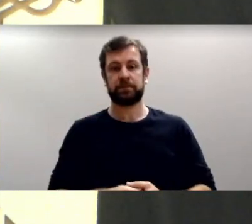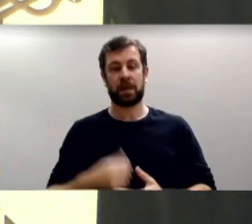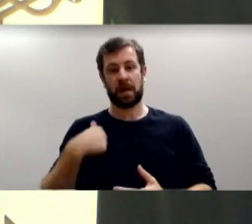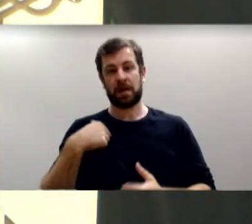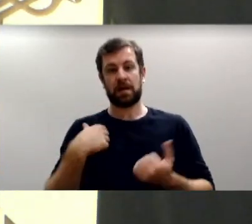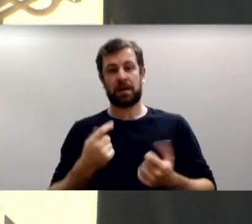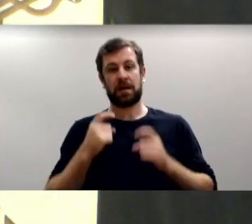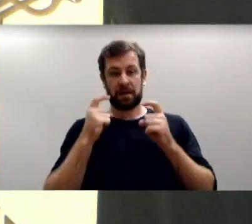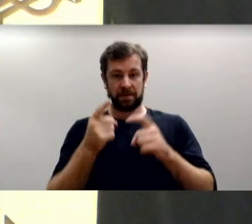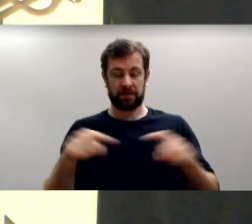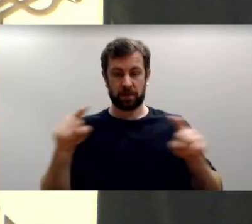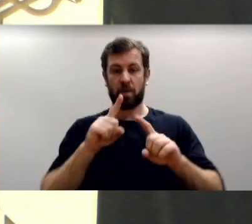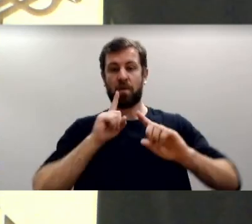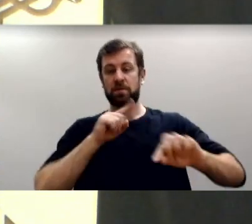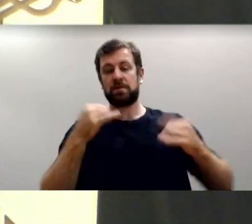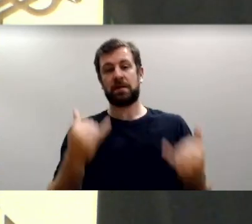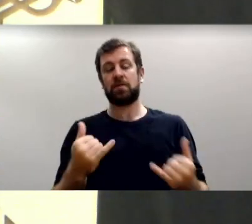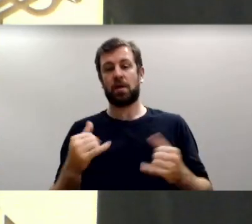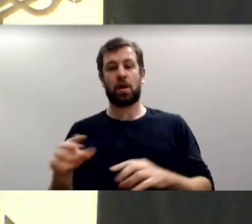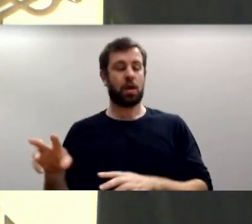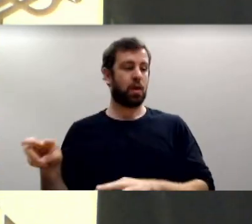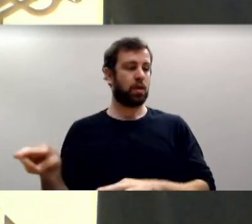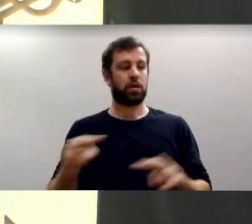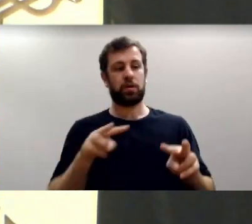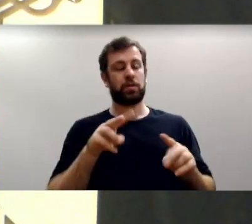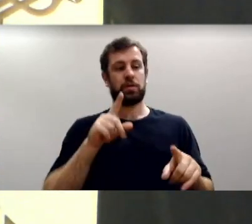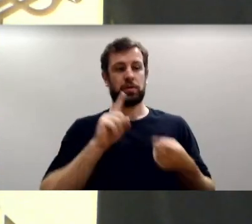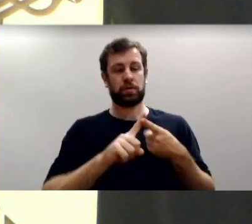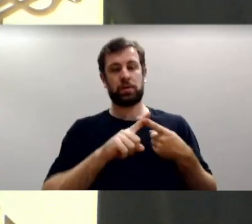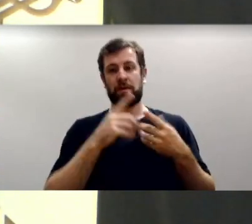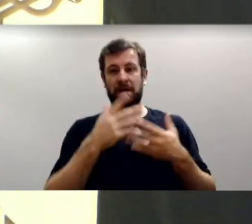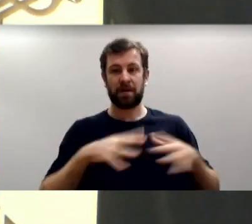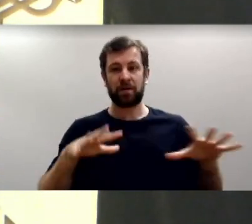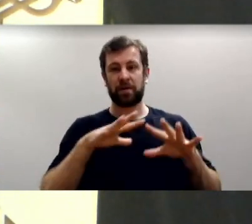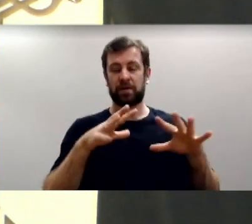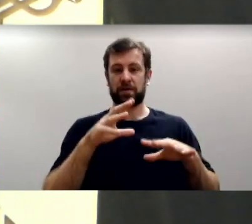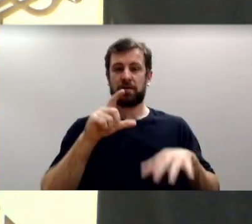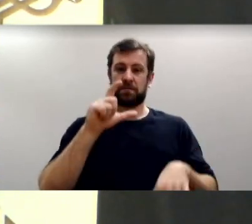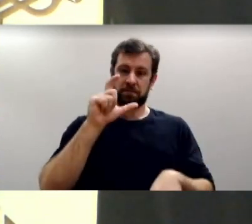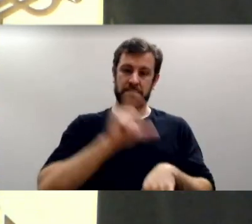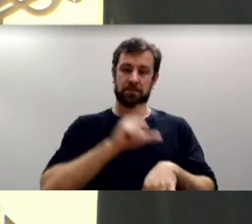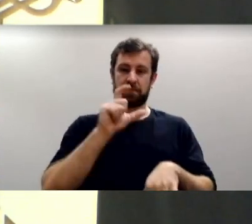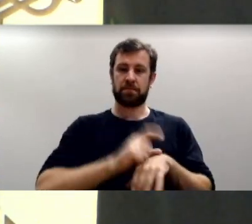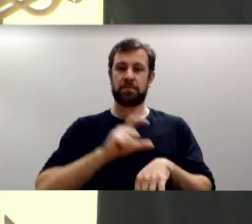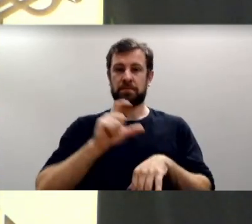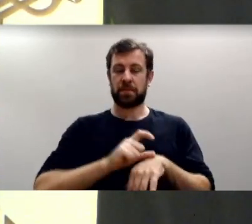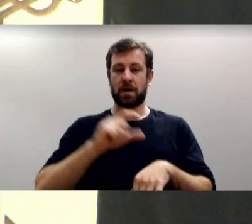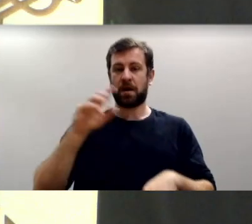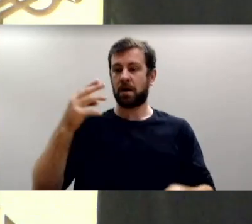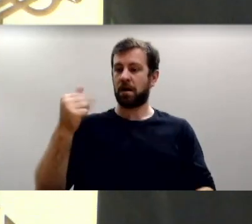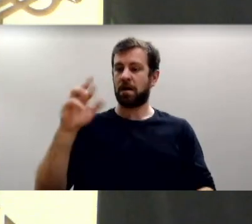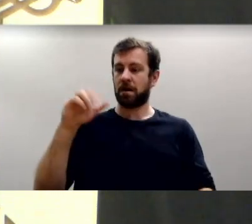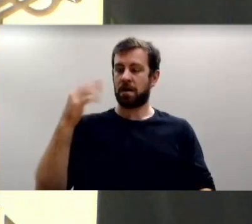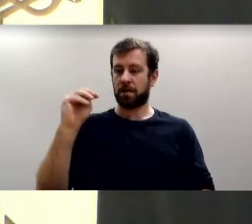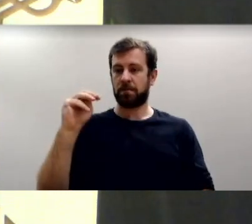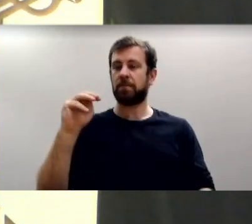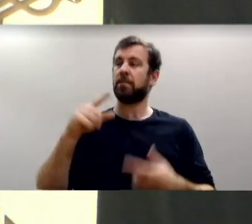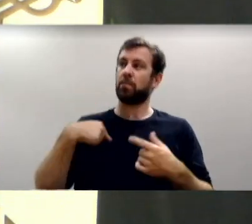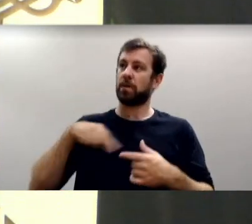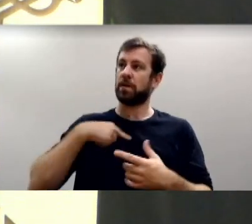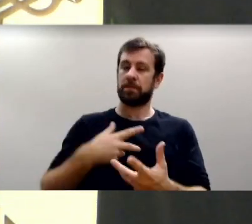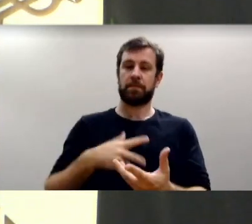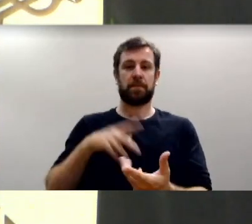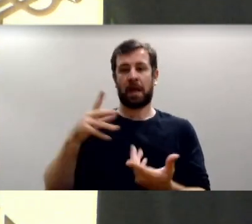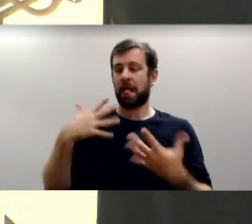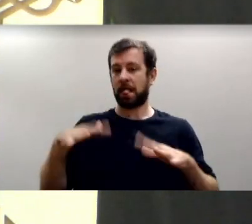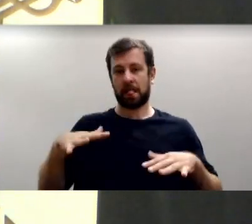giving you the order now to turn towards Masjid al-Haram, he says, and we had not made your Qibla of the